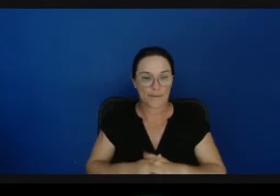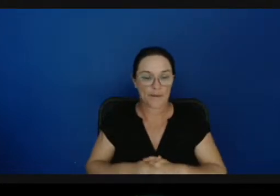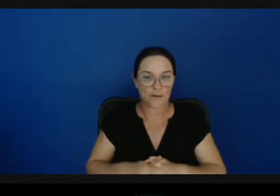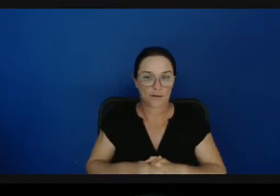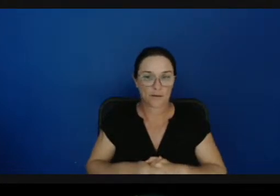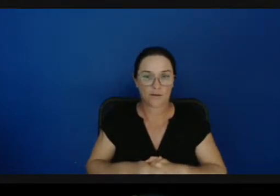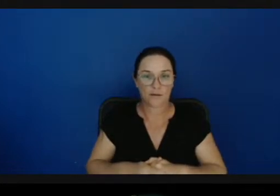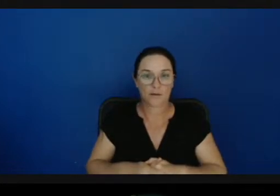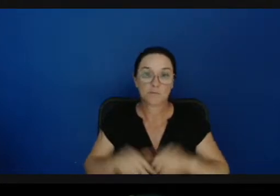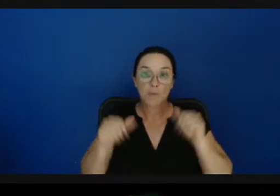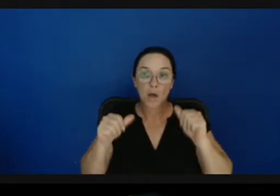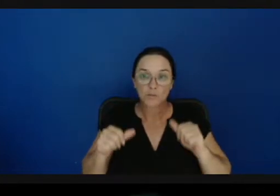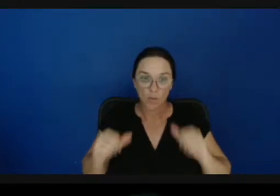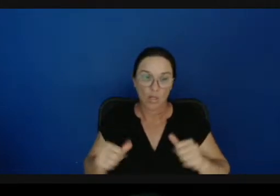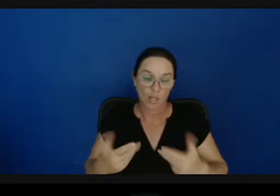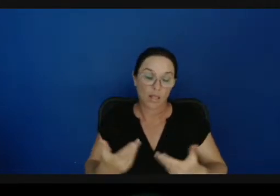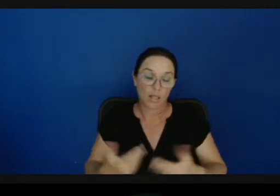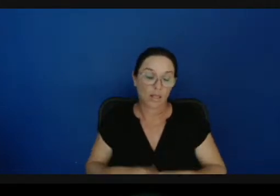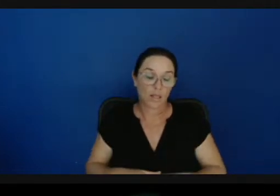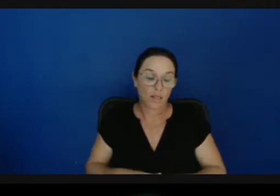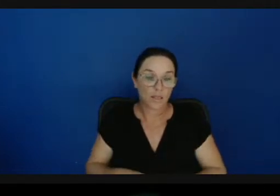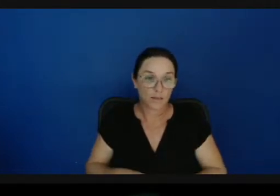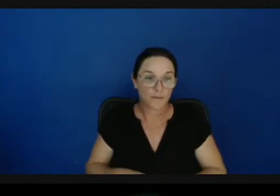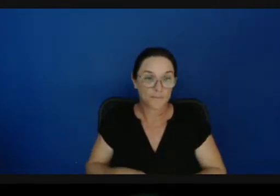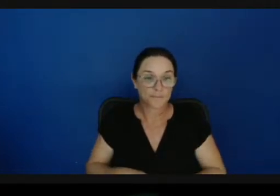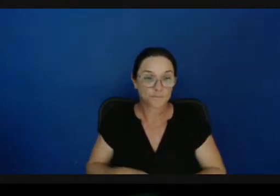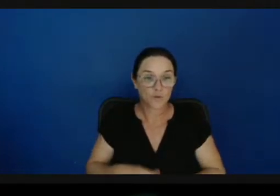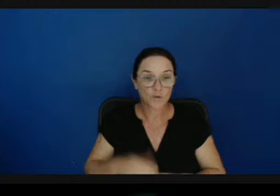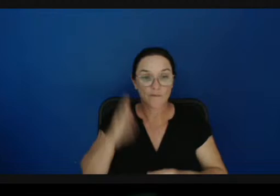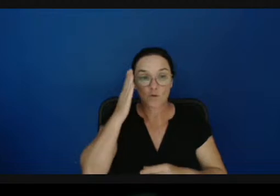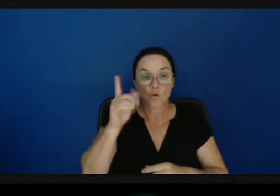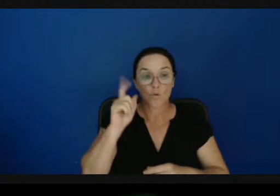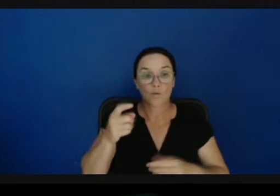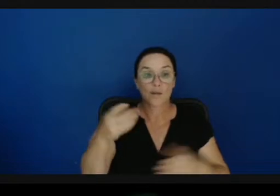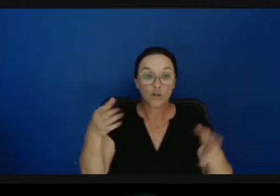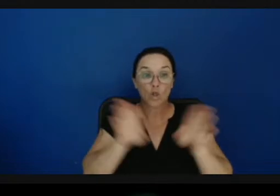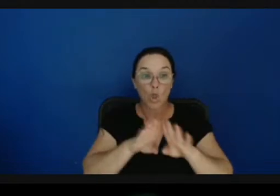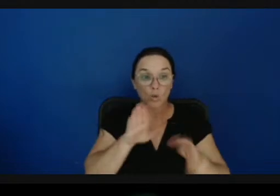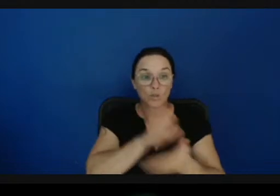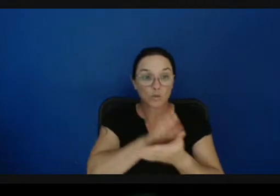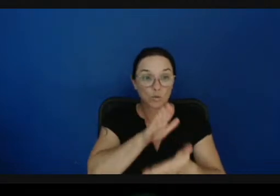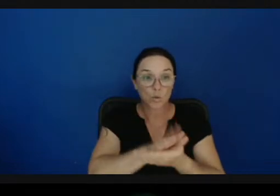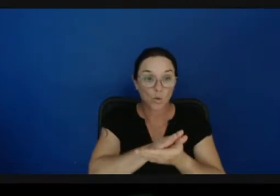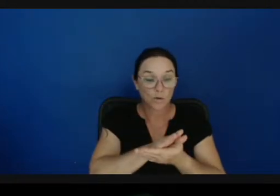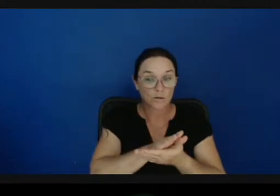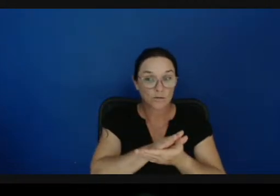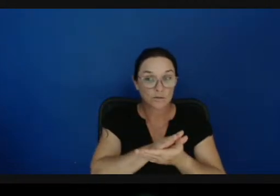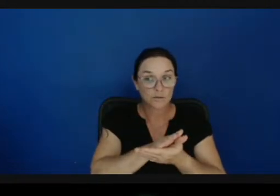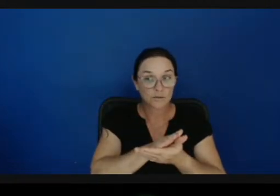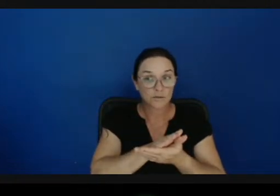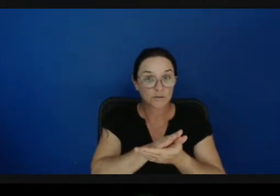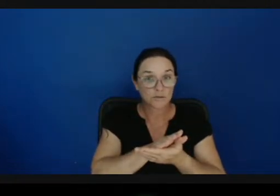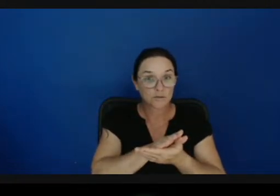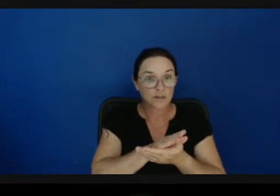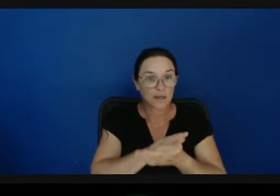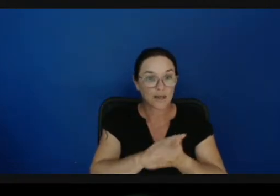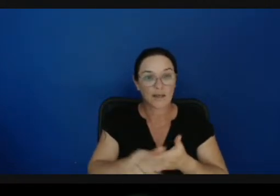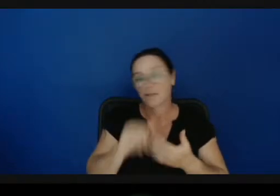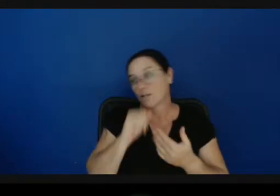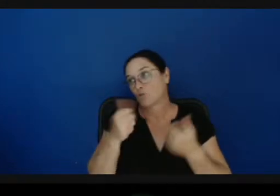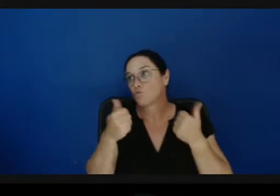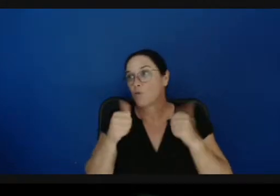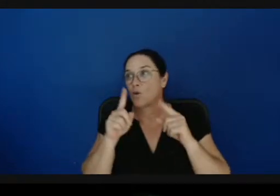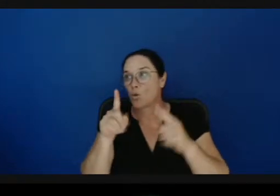there. Yeah. So in the future, we'll have to close the schools also if we want people to evacuate, right? And there's going to be like, oh, let's try to go to school